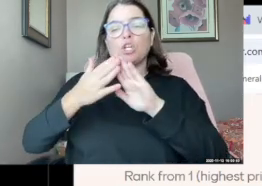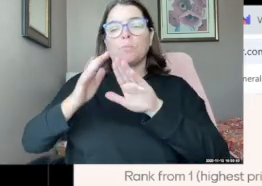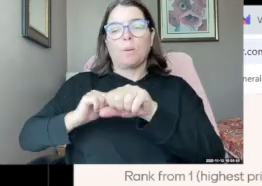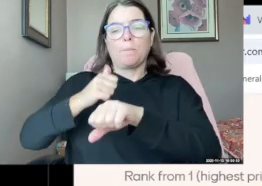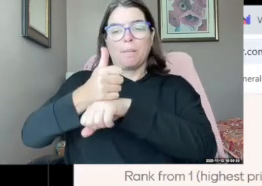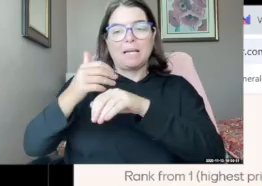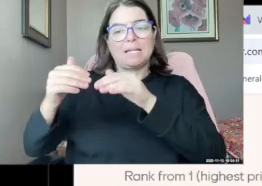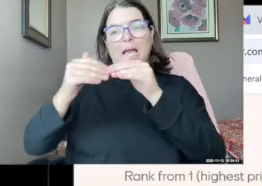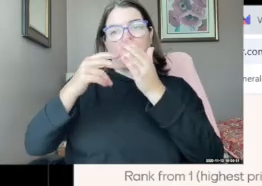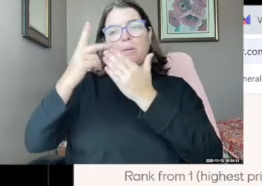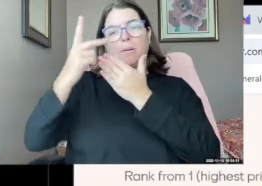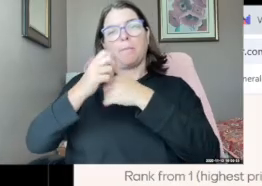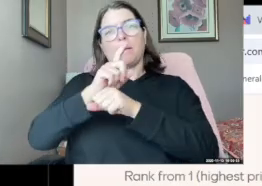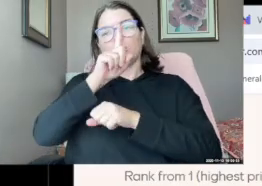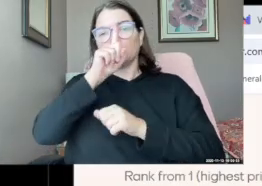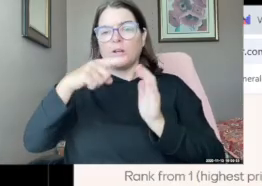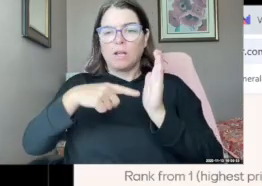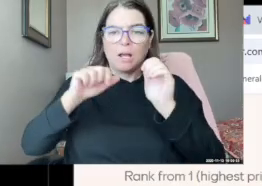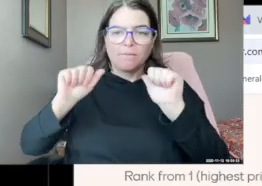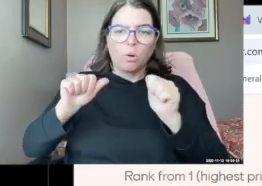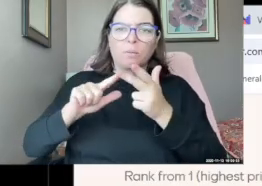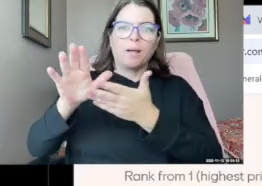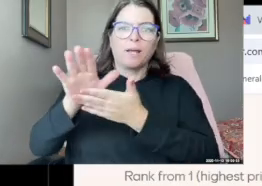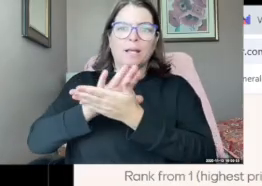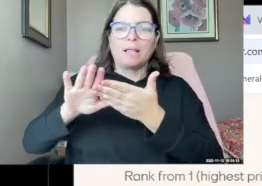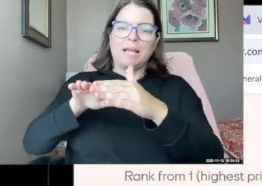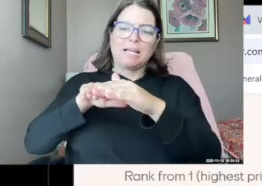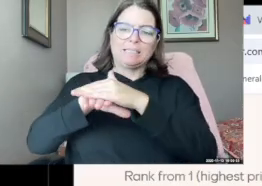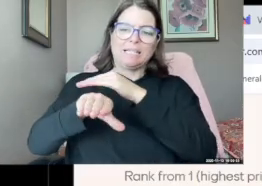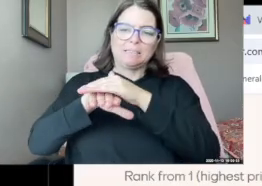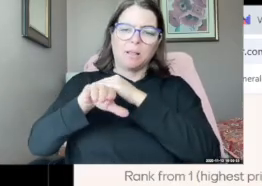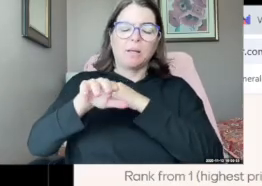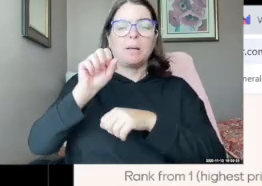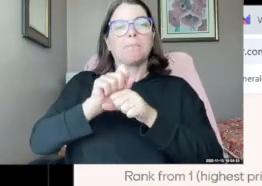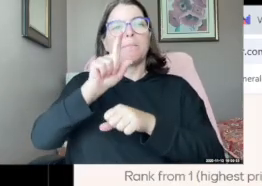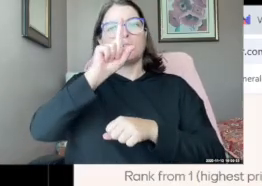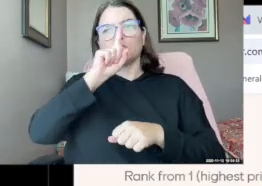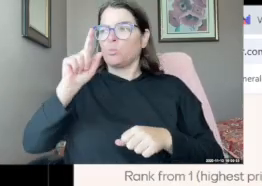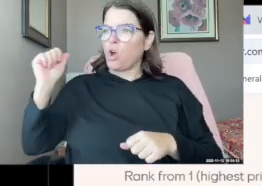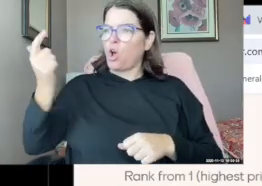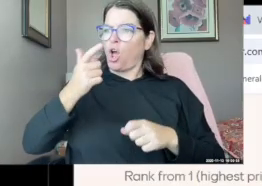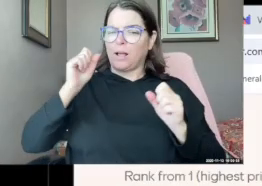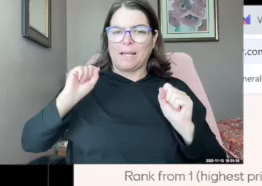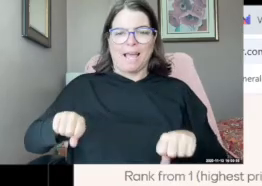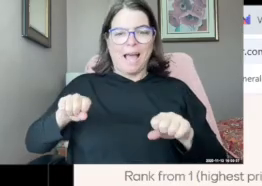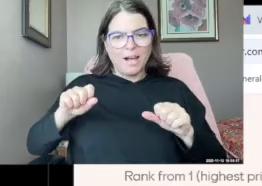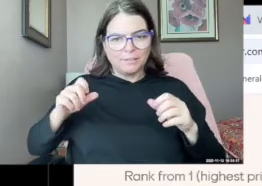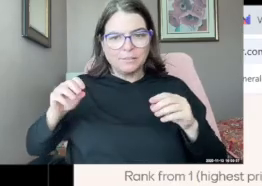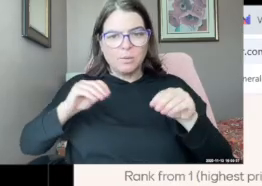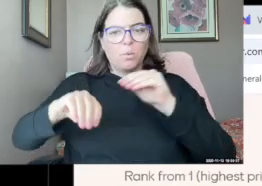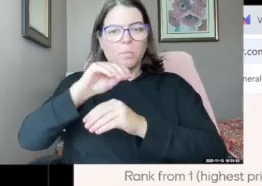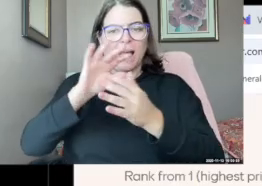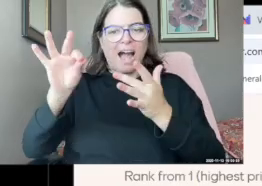exposure. Community-based equity programs ensure affordable, clean, and accessible mobility,